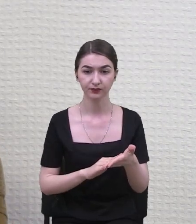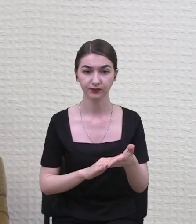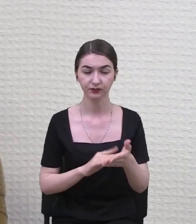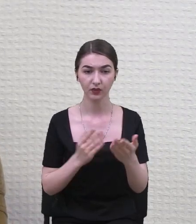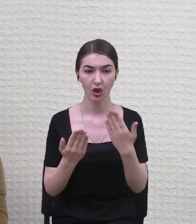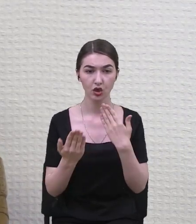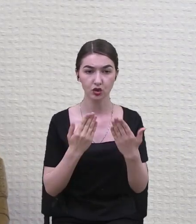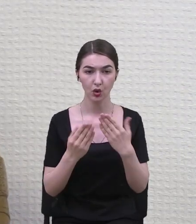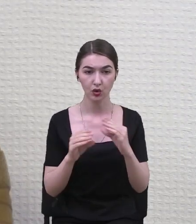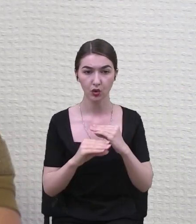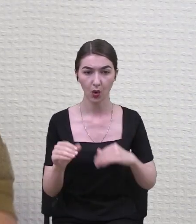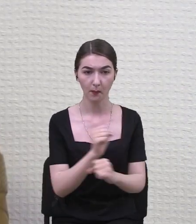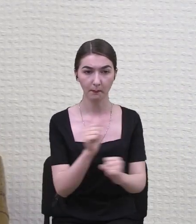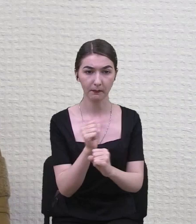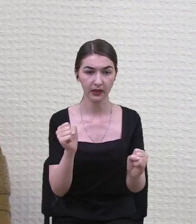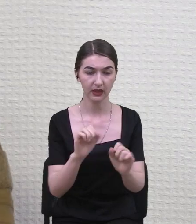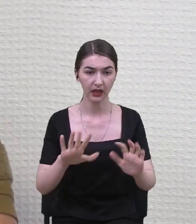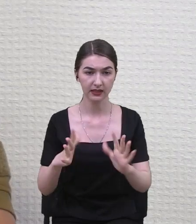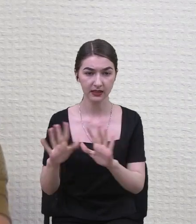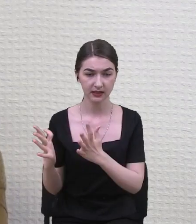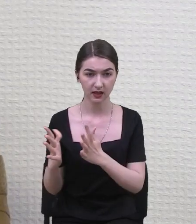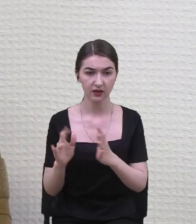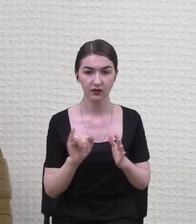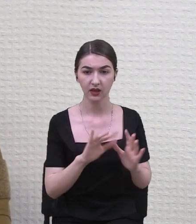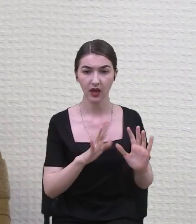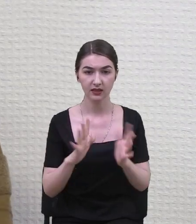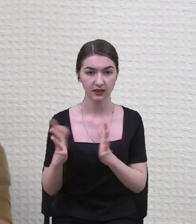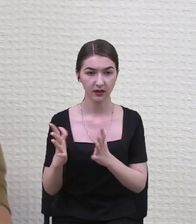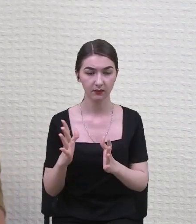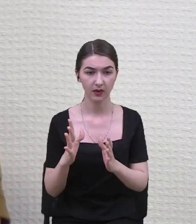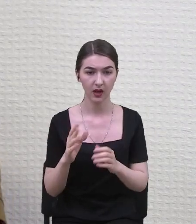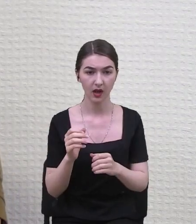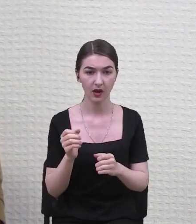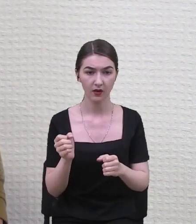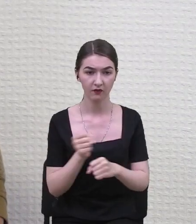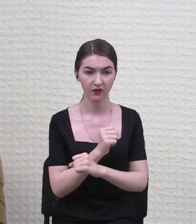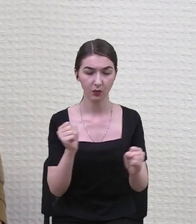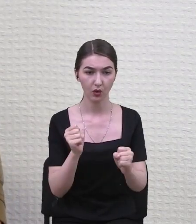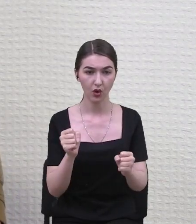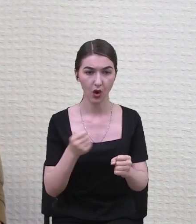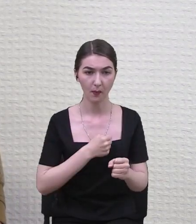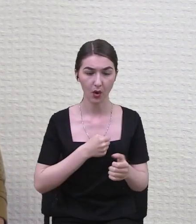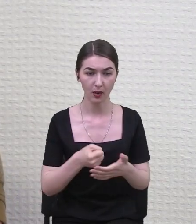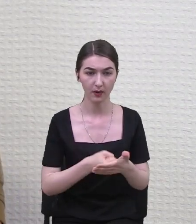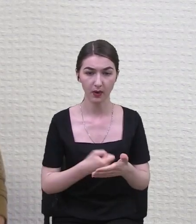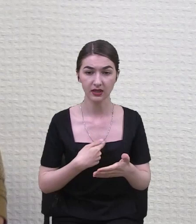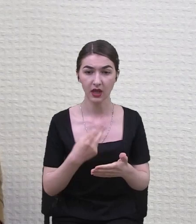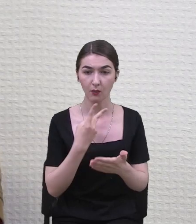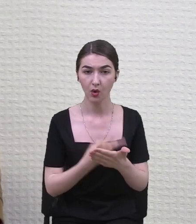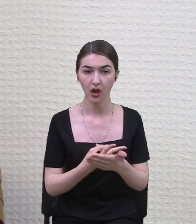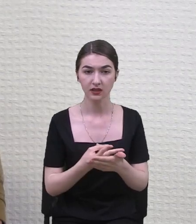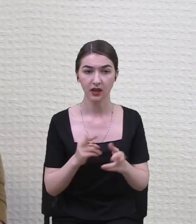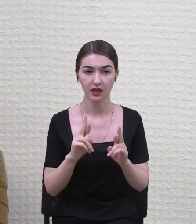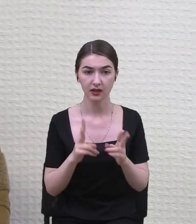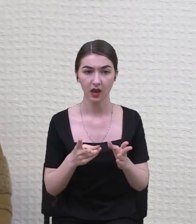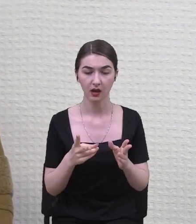data collection works, how the data is verified, and how it is possible